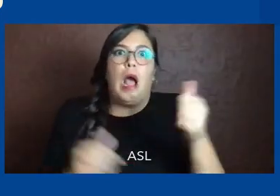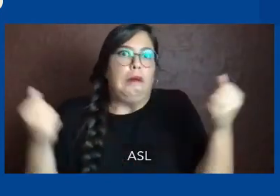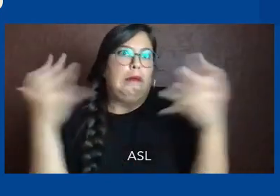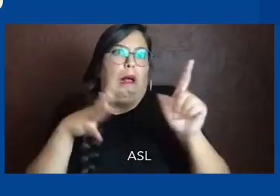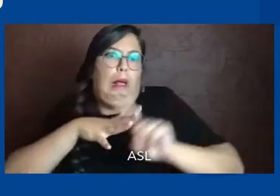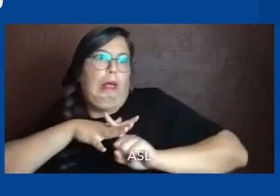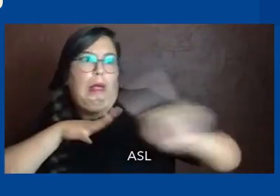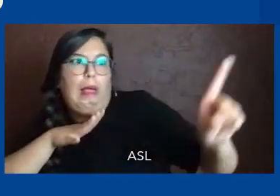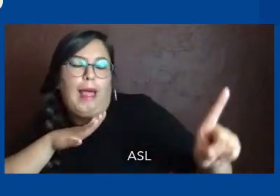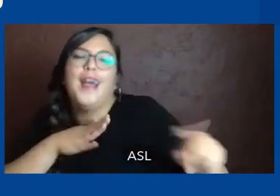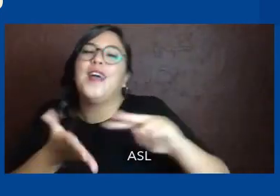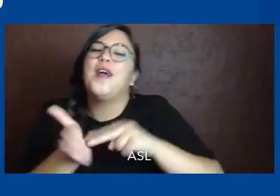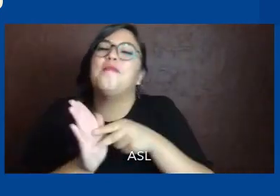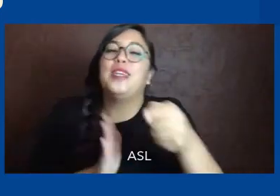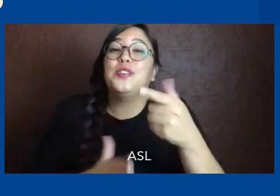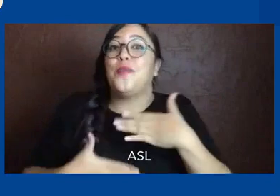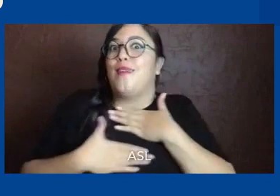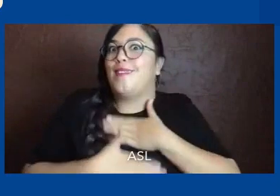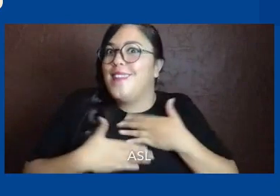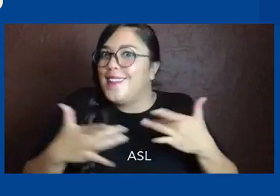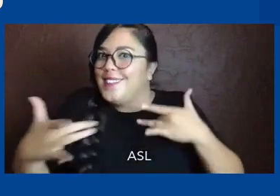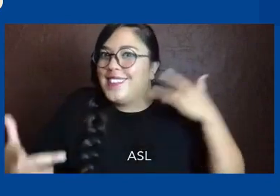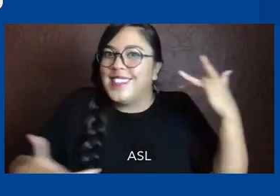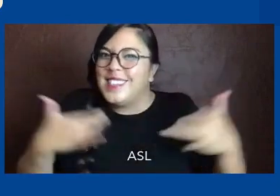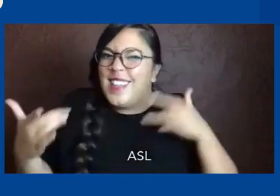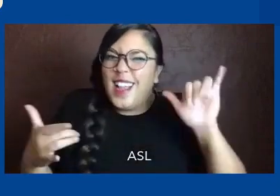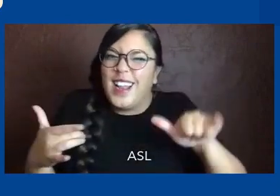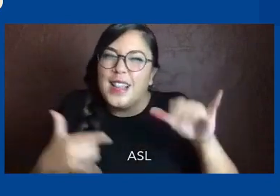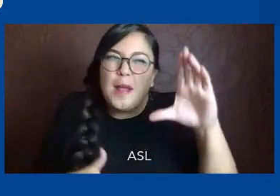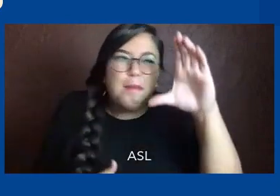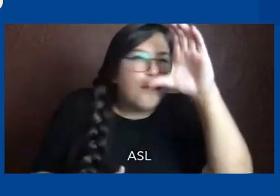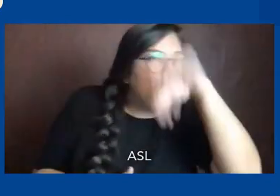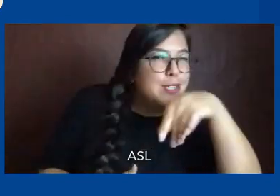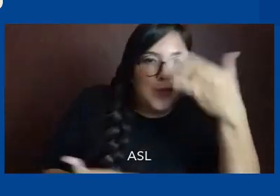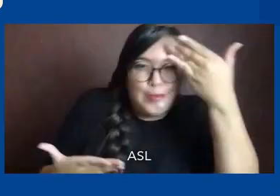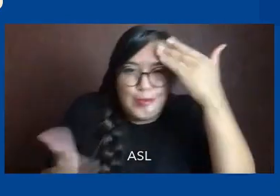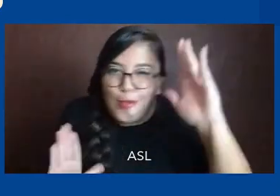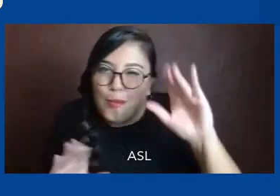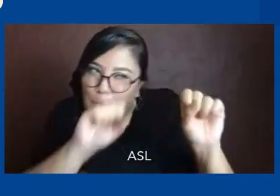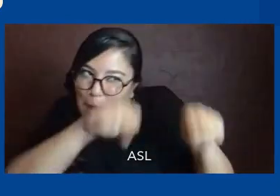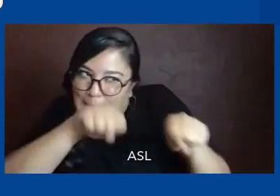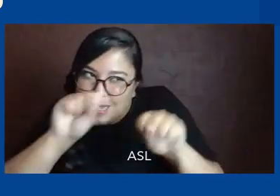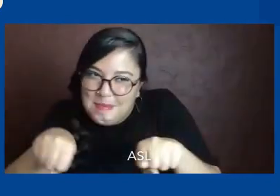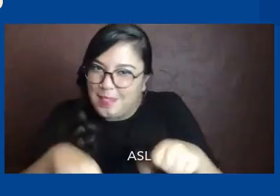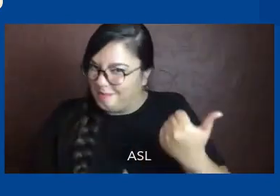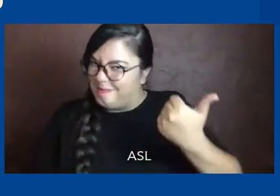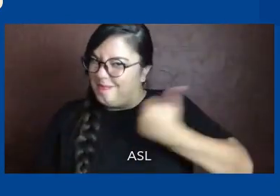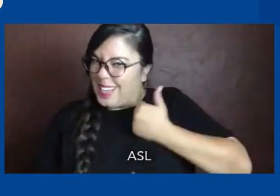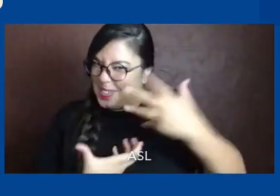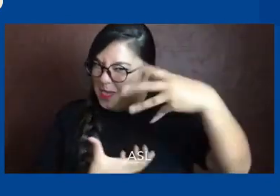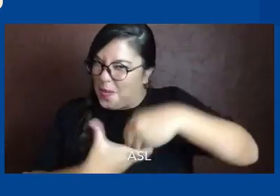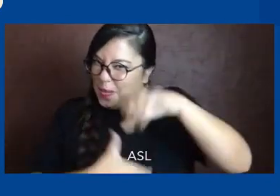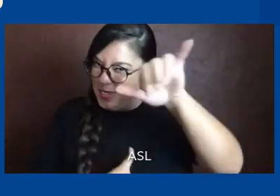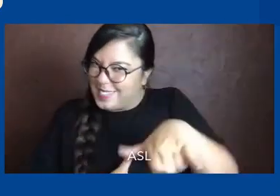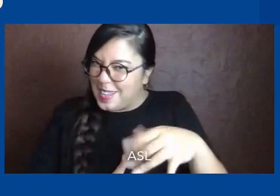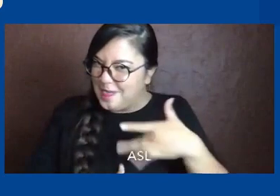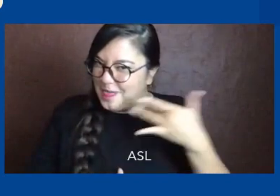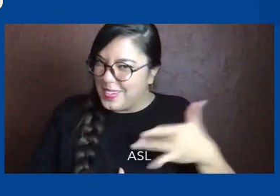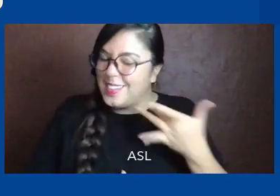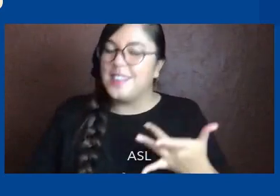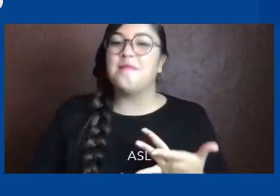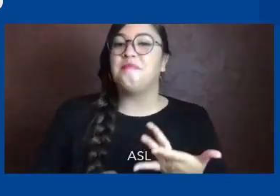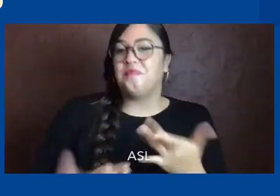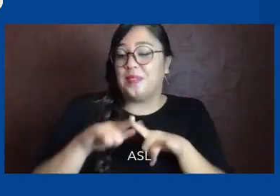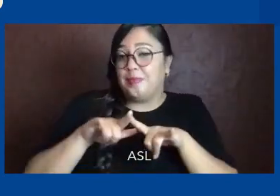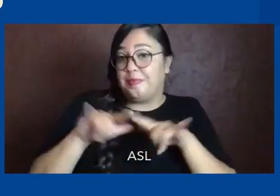of you that loves that mystery and the possibility. I do. That being said, it doesn't make for